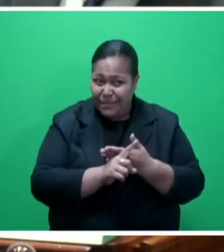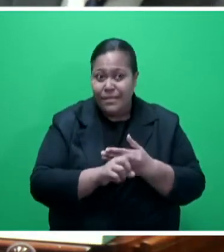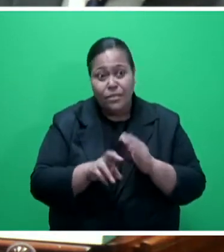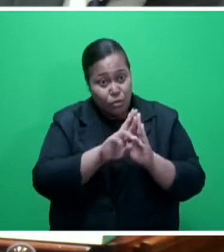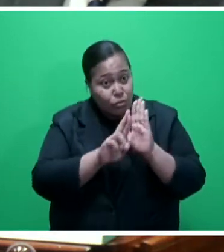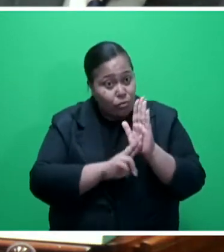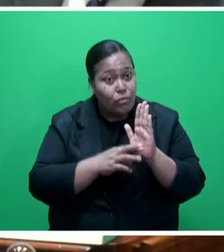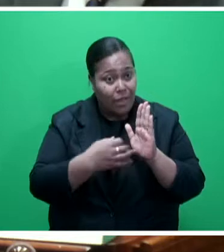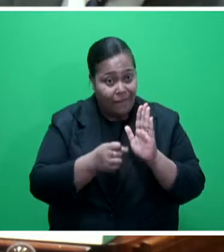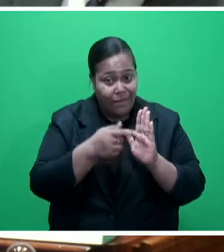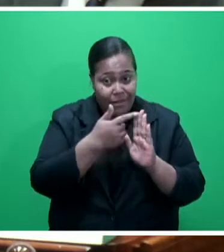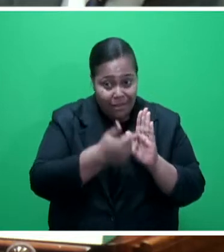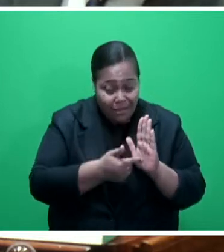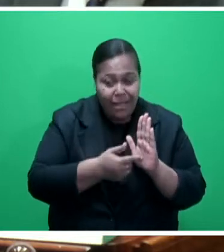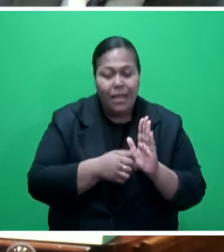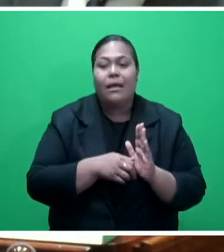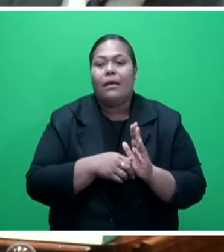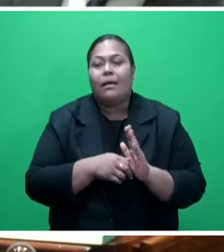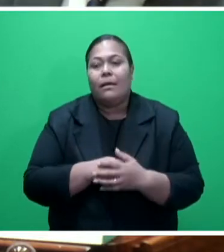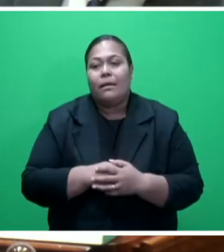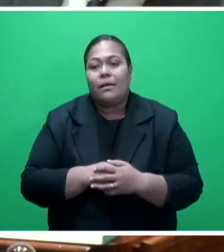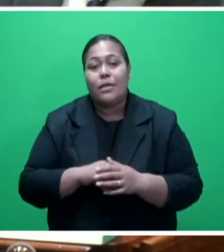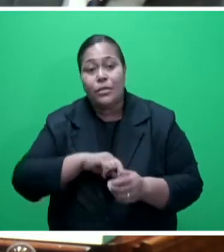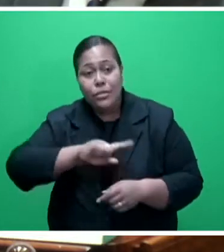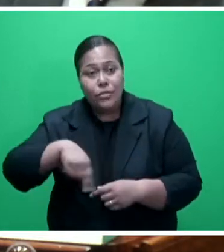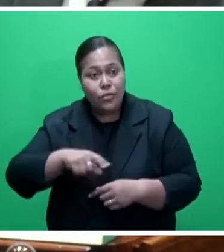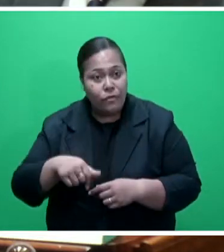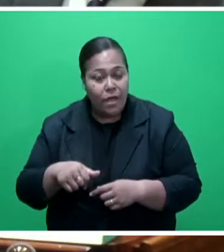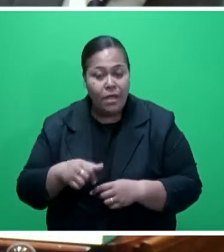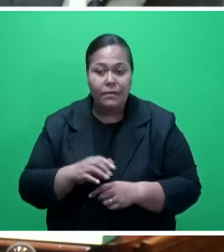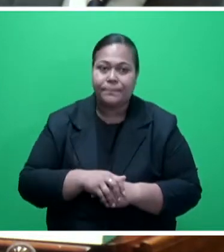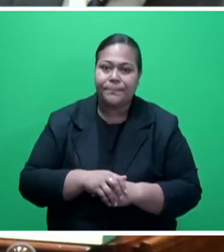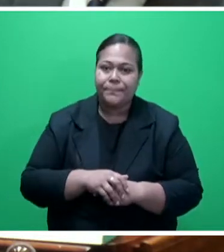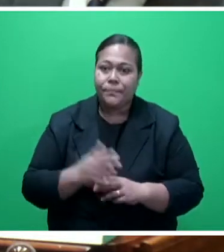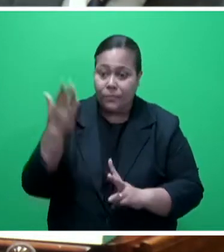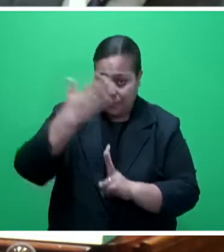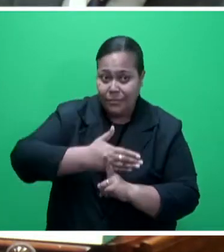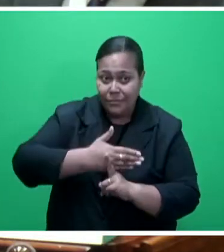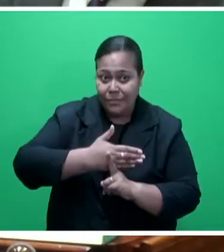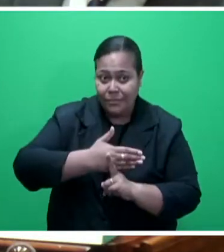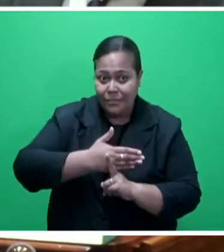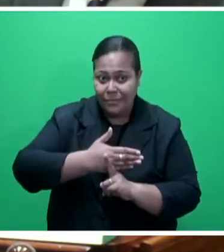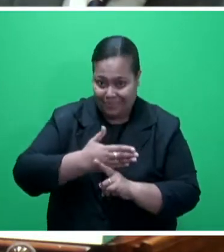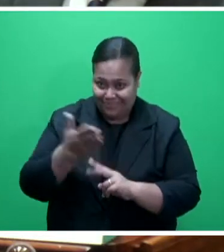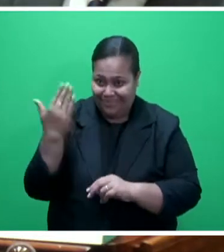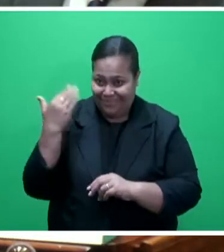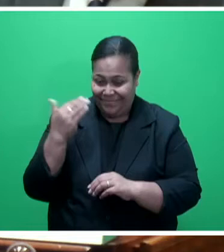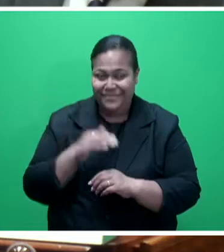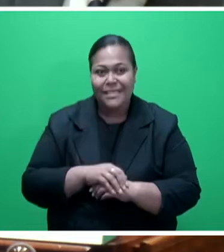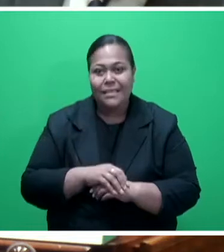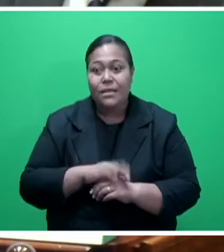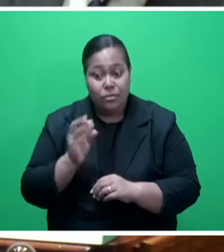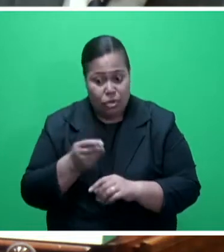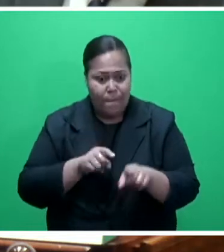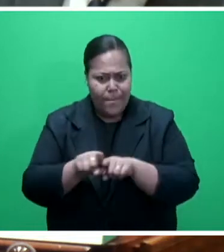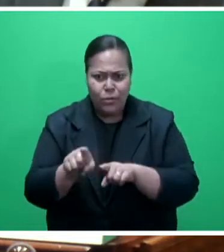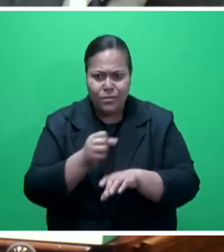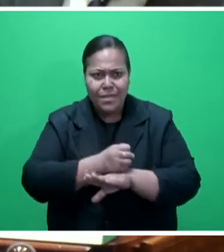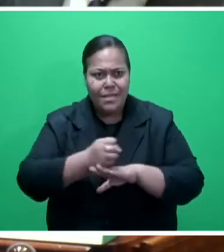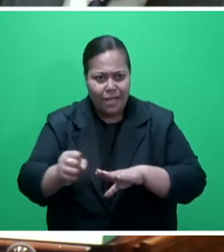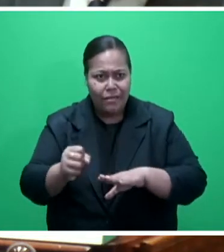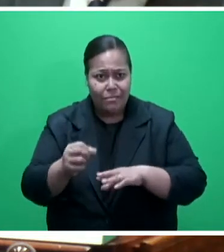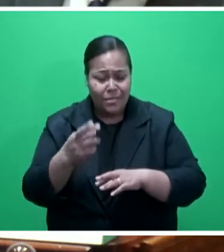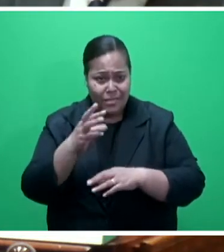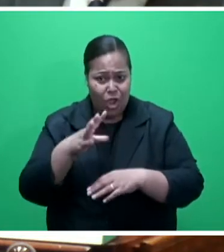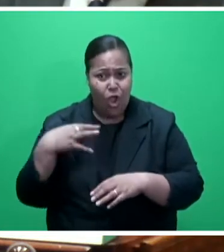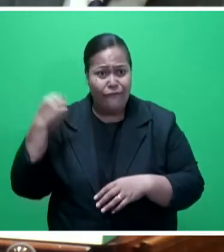COVID-19 restrictions, and Suva was in a state of lockdown during this period, so most of the government officials, we have to